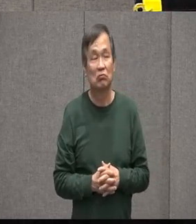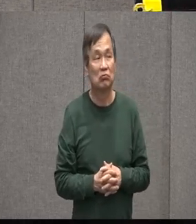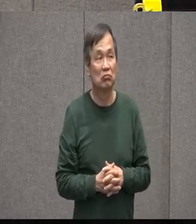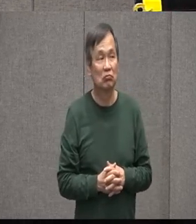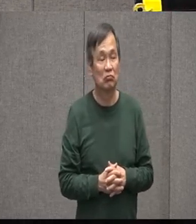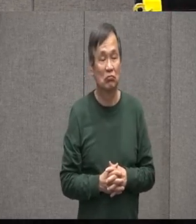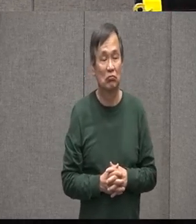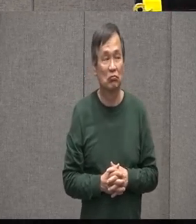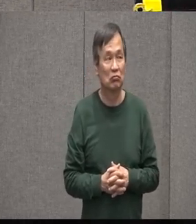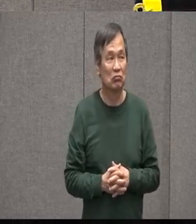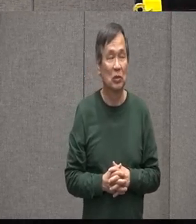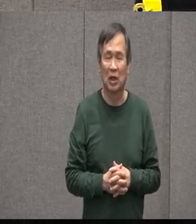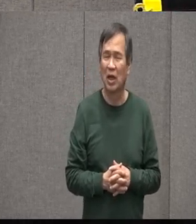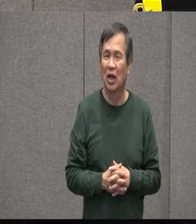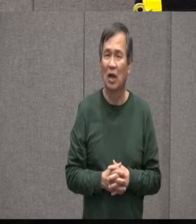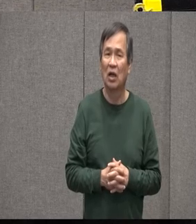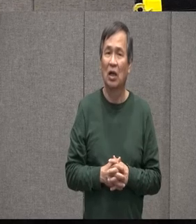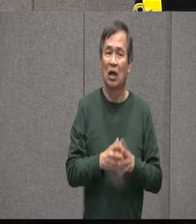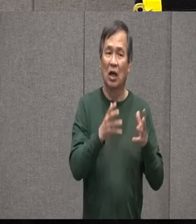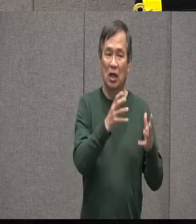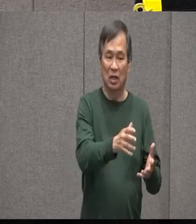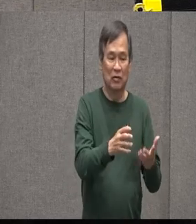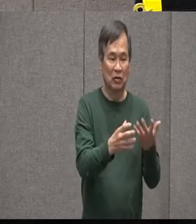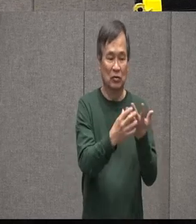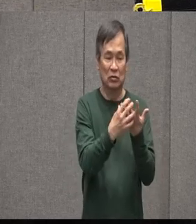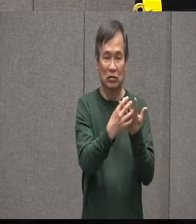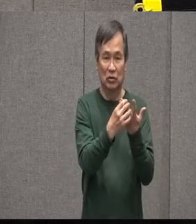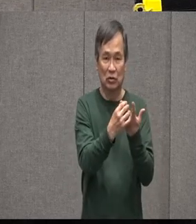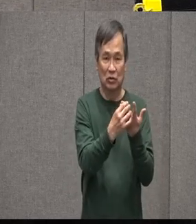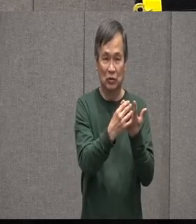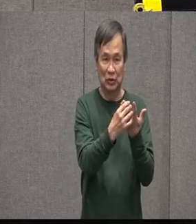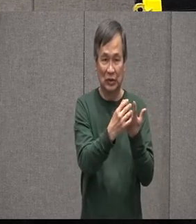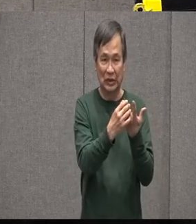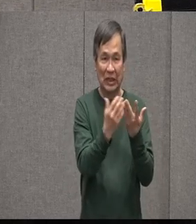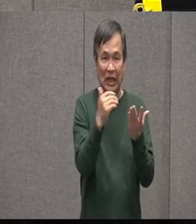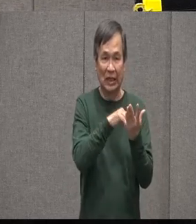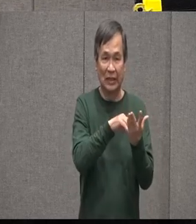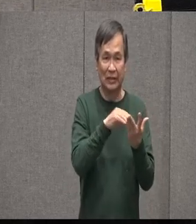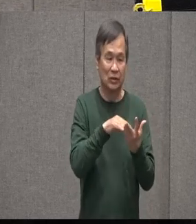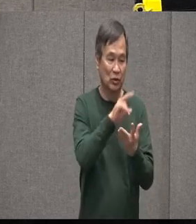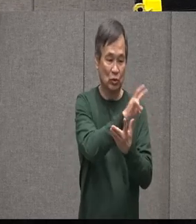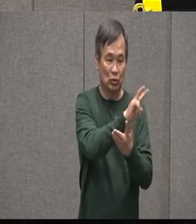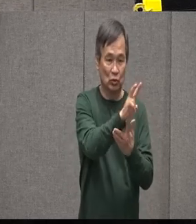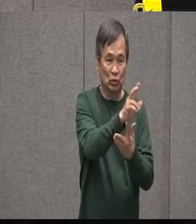I could, I think I will. I think I'll save my twos and I'll re-roll these other three.